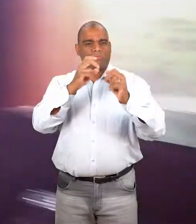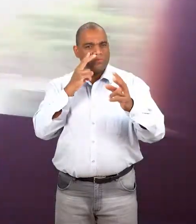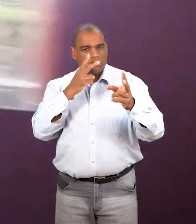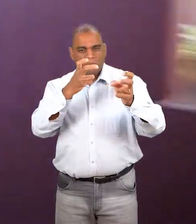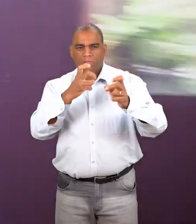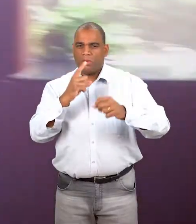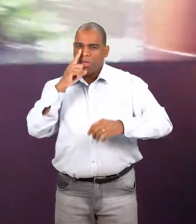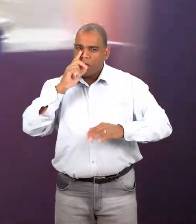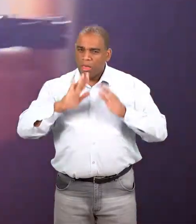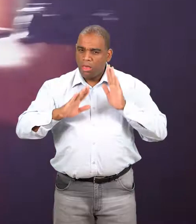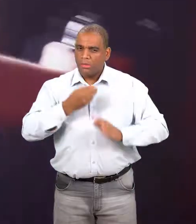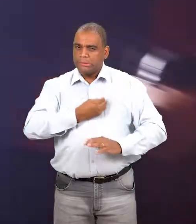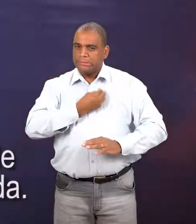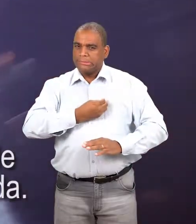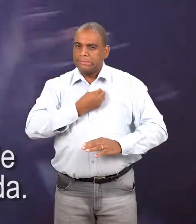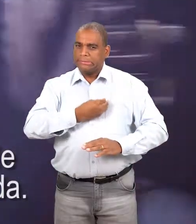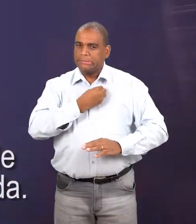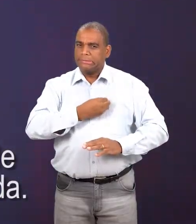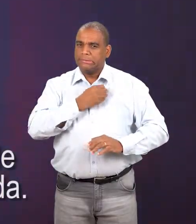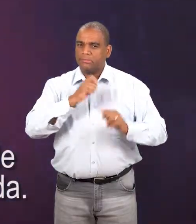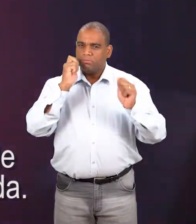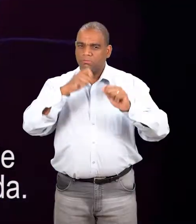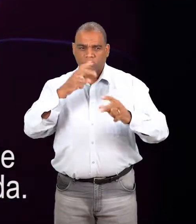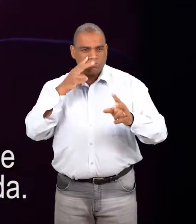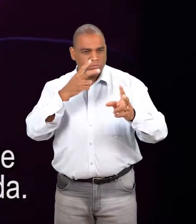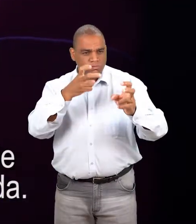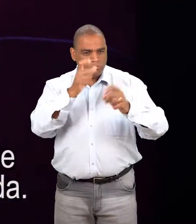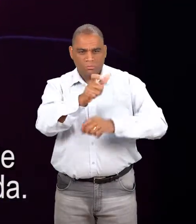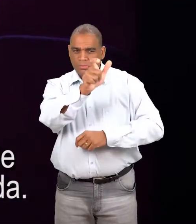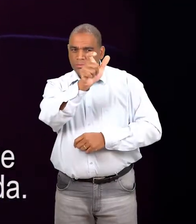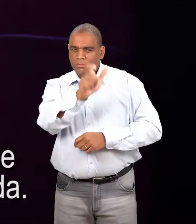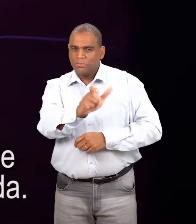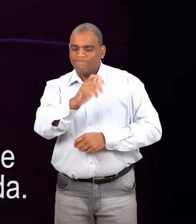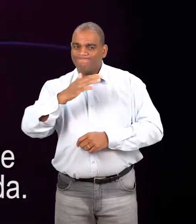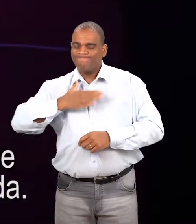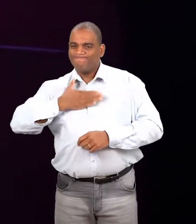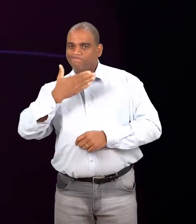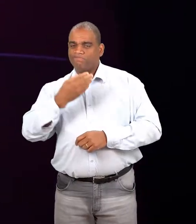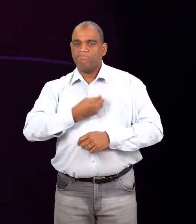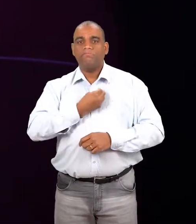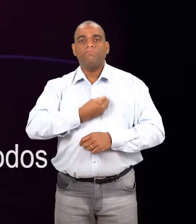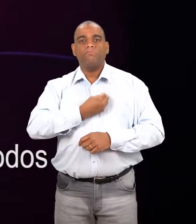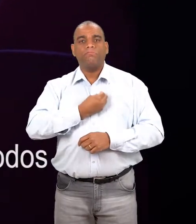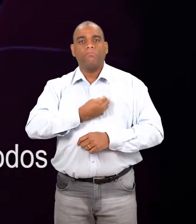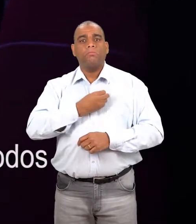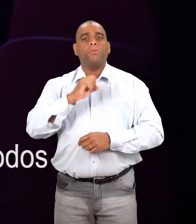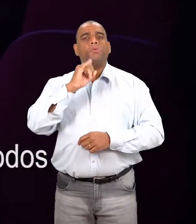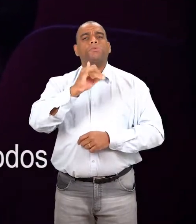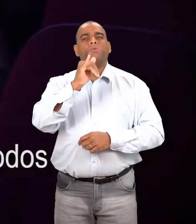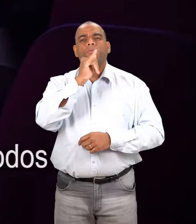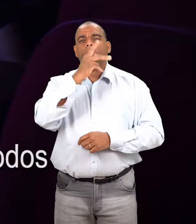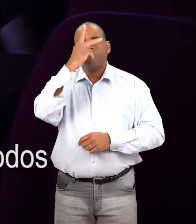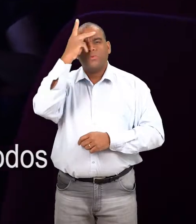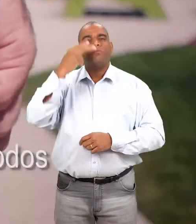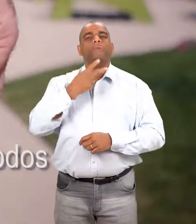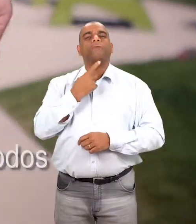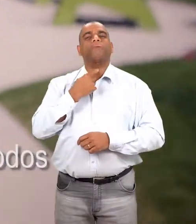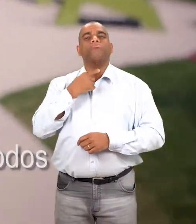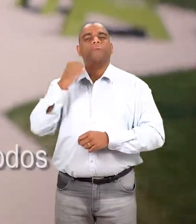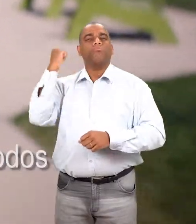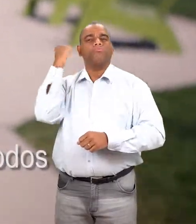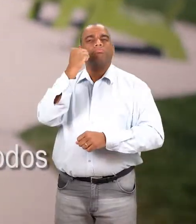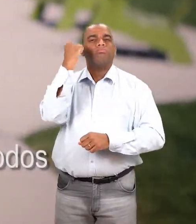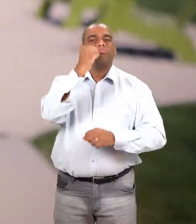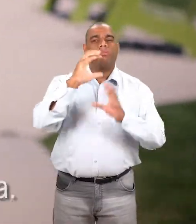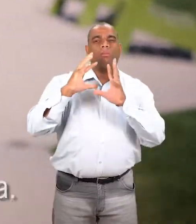assume that his intentions are lethal to you, that his very presence is a very real threat to your life. If the assailant has decided to attack everyone